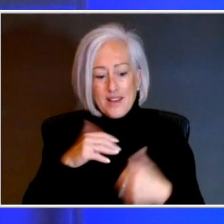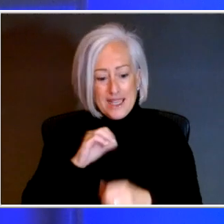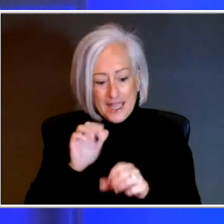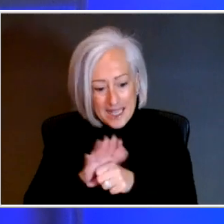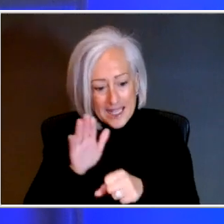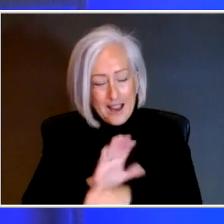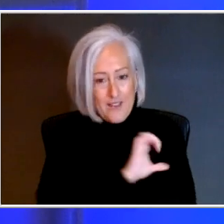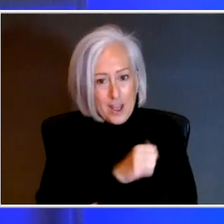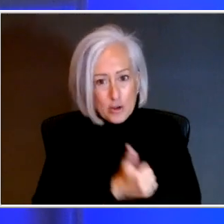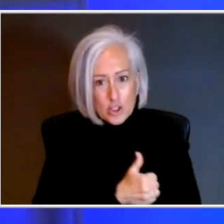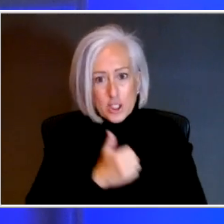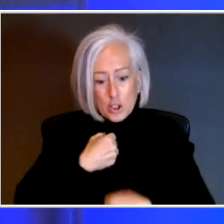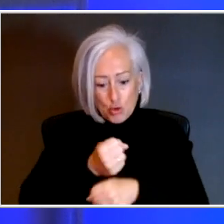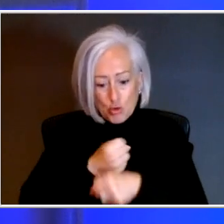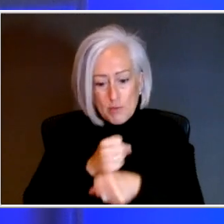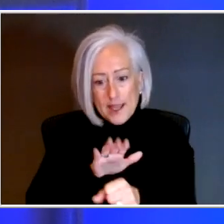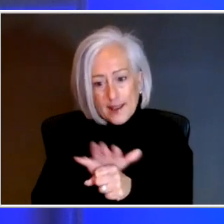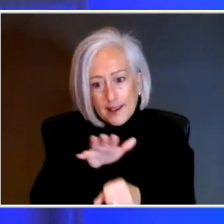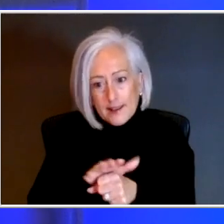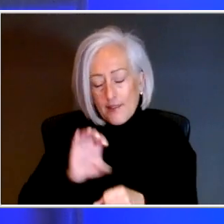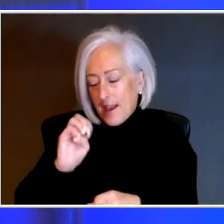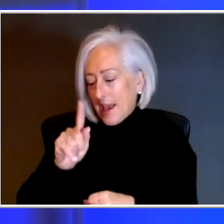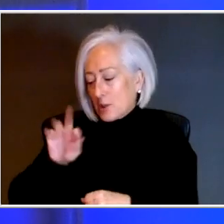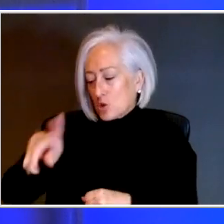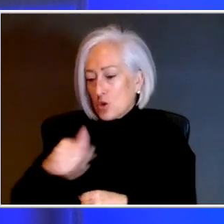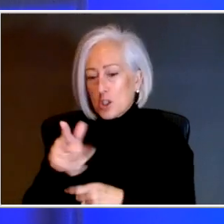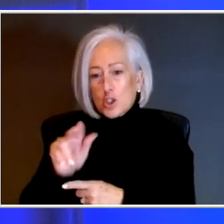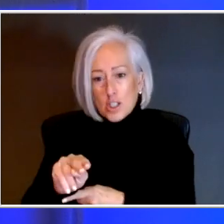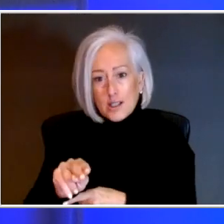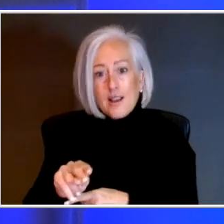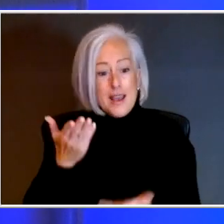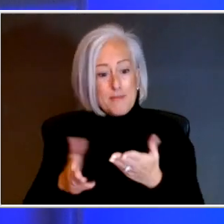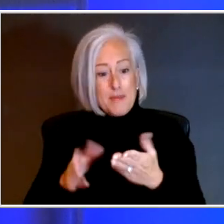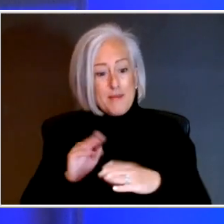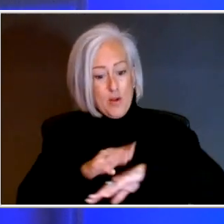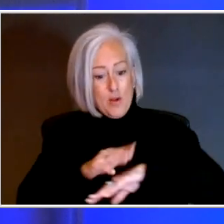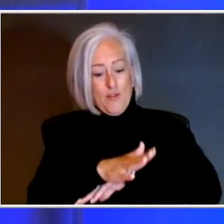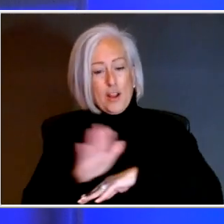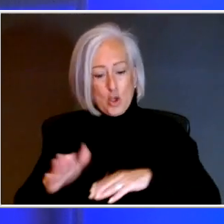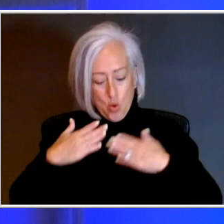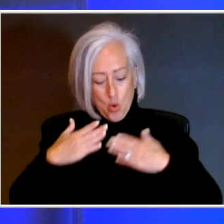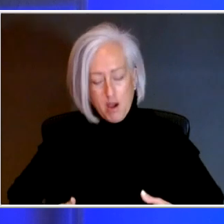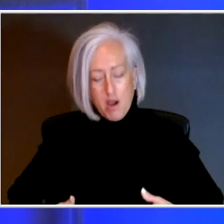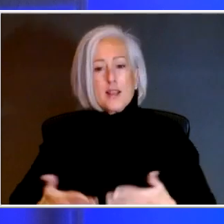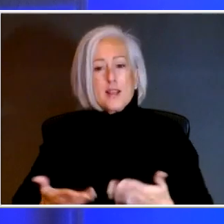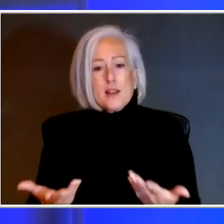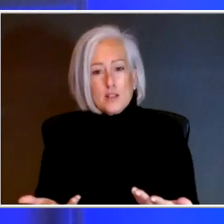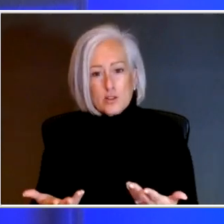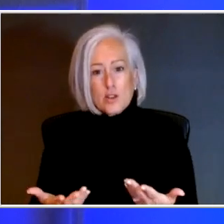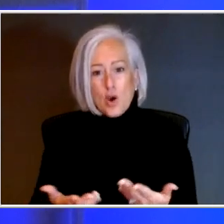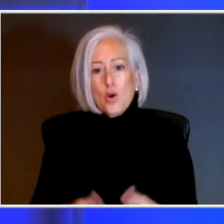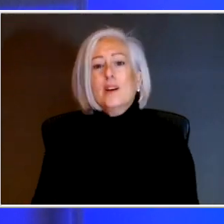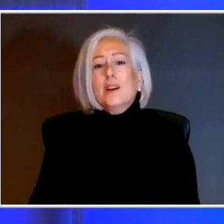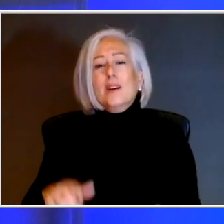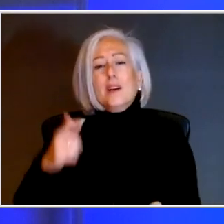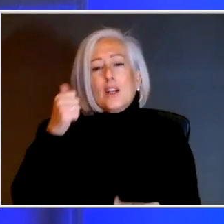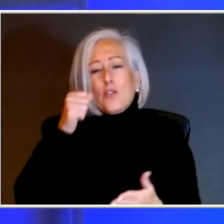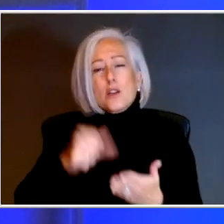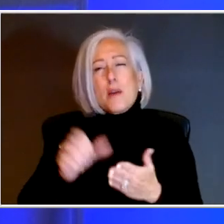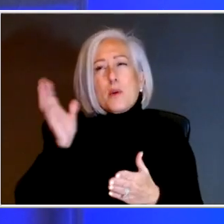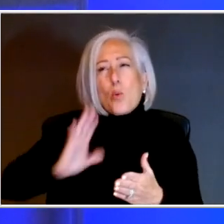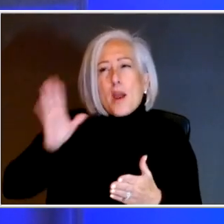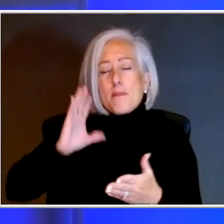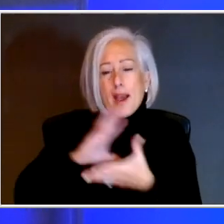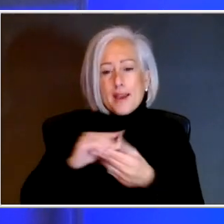estrogen, and then you're going to have some physiologic effects of that. And so sort of the canary in the coal mine, if you will, is an irregular